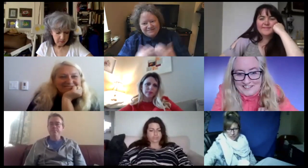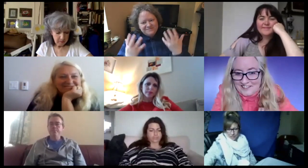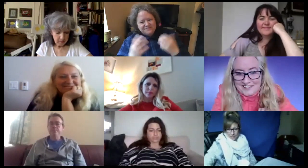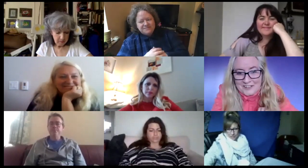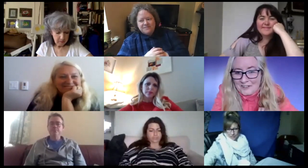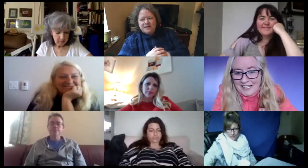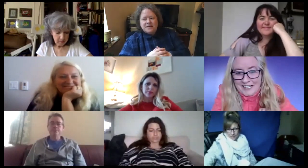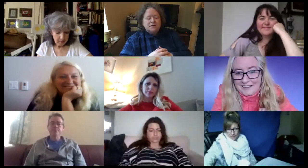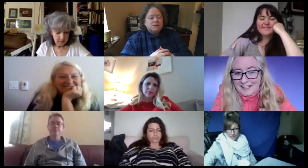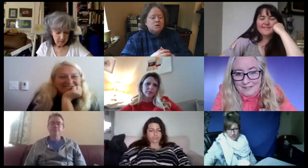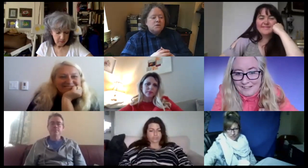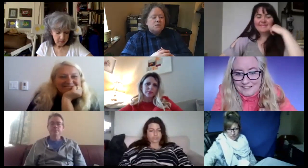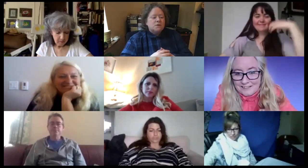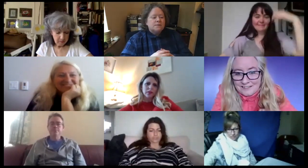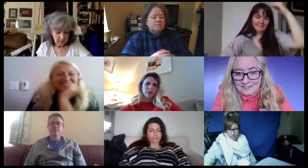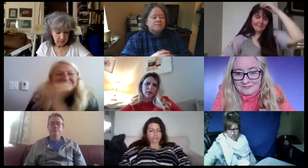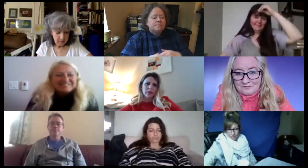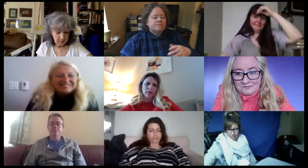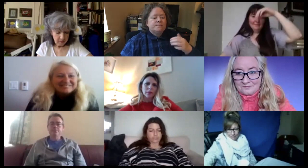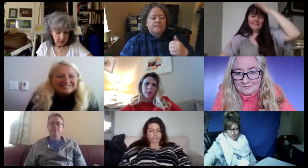with statistics, so take it on that basis.